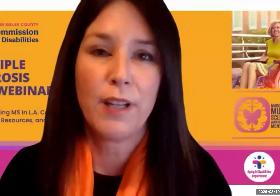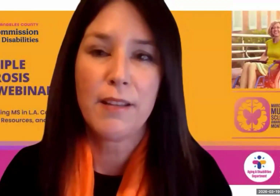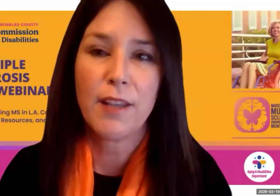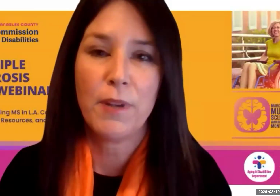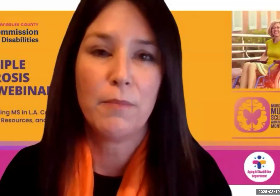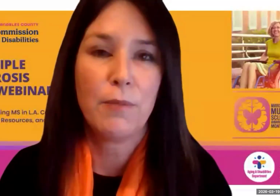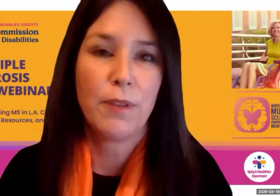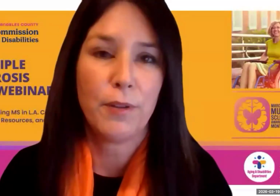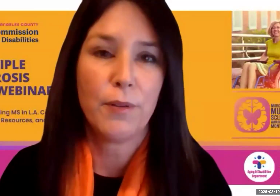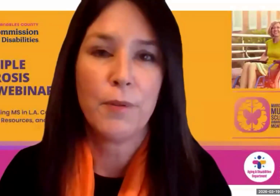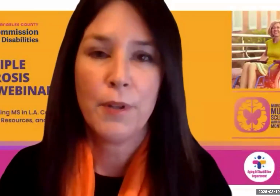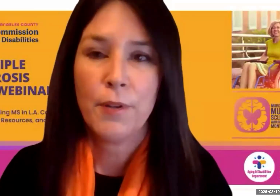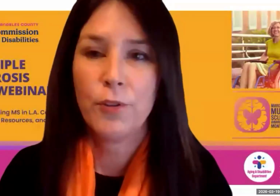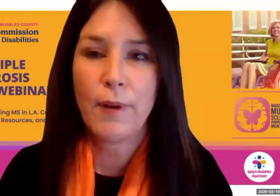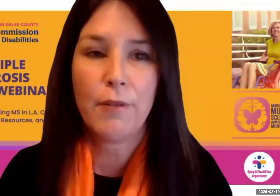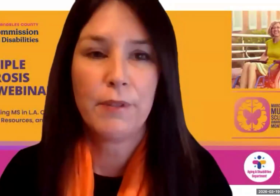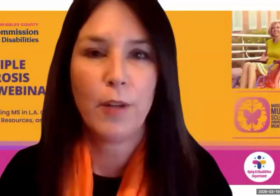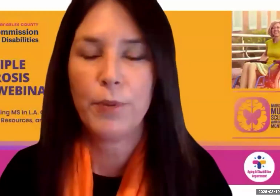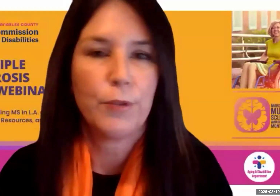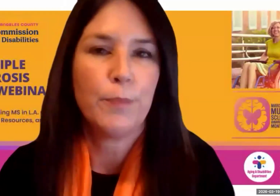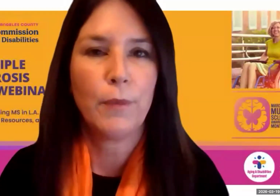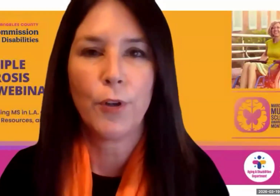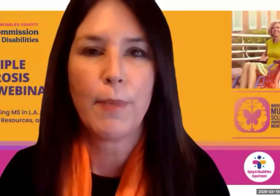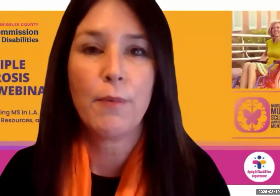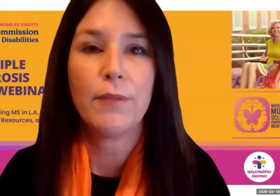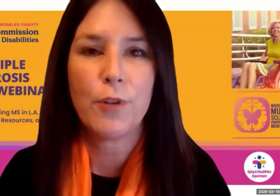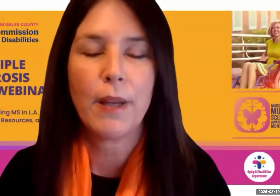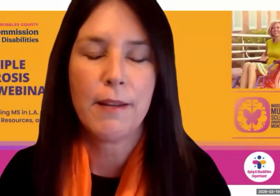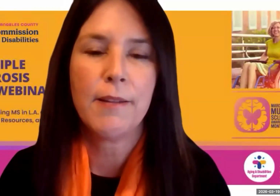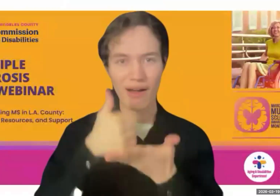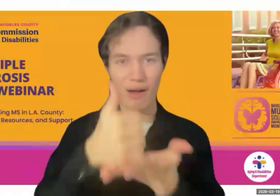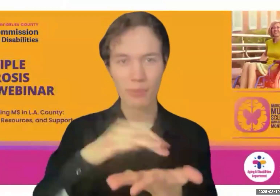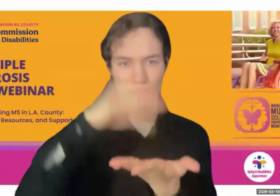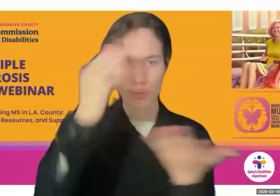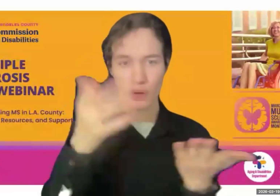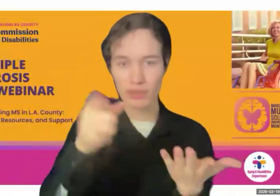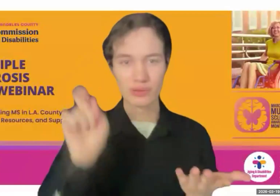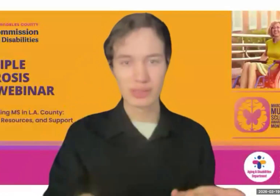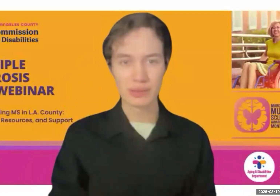this journey, that we can be with you throughout to help you learn about whatever you might need.